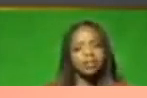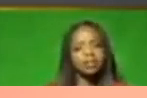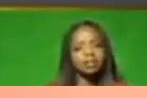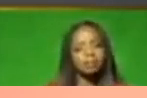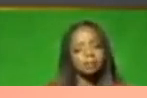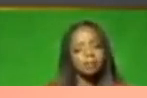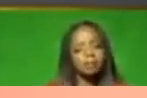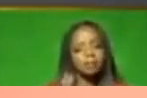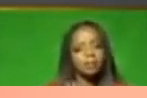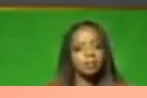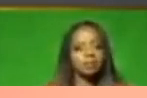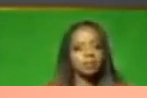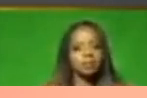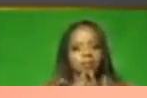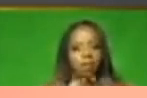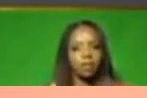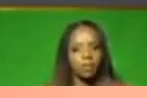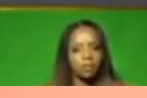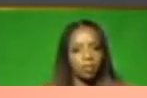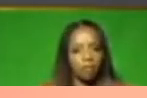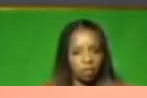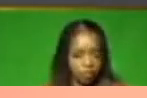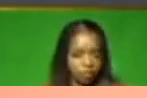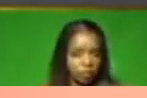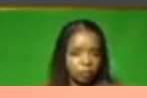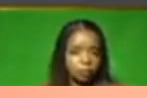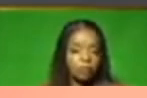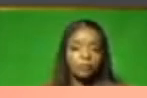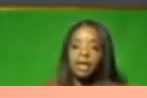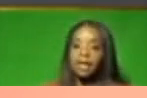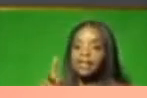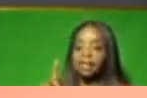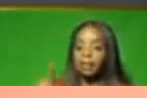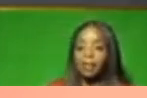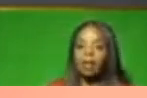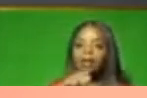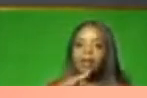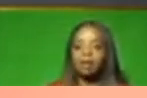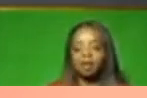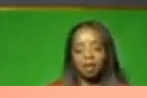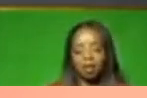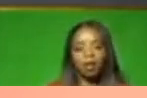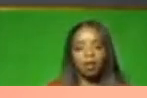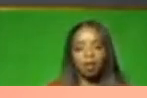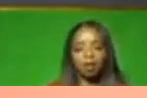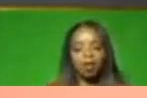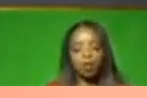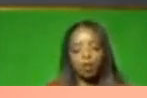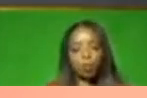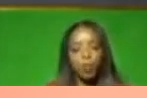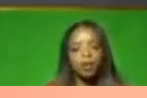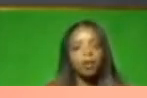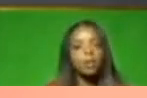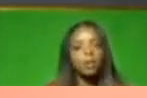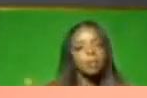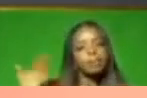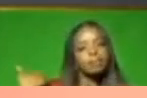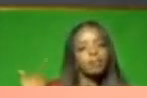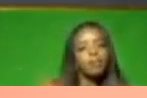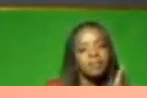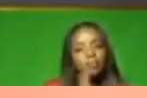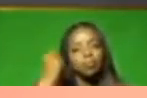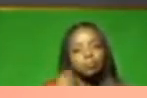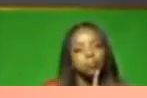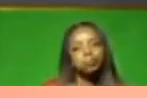people. The DP has been working closely with our military veterans to address